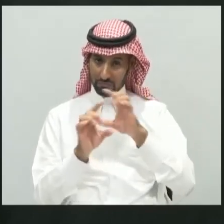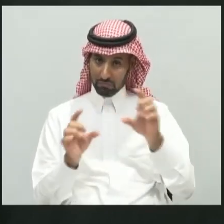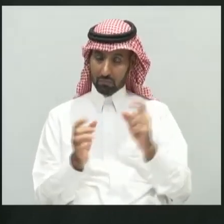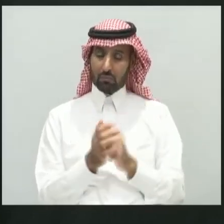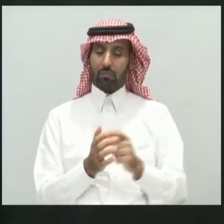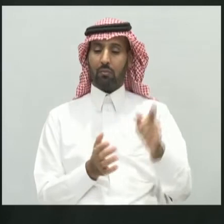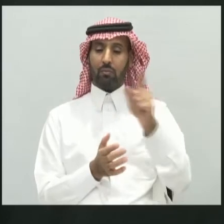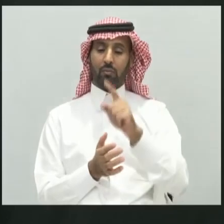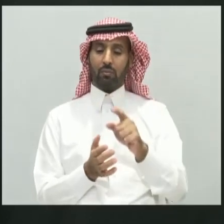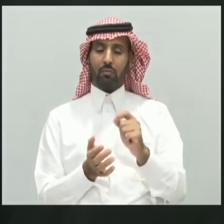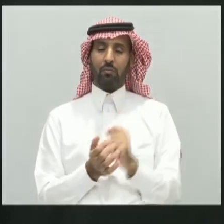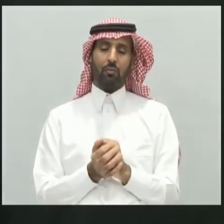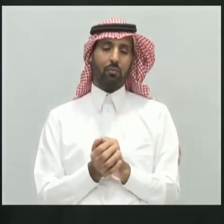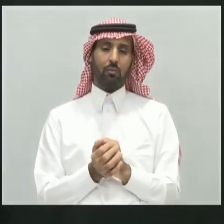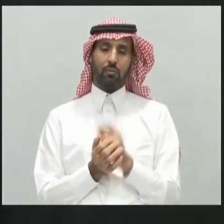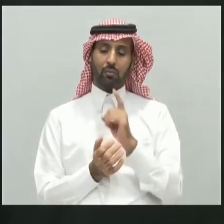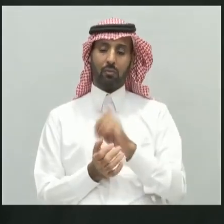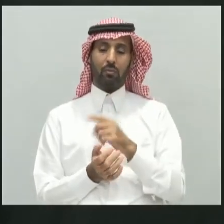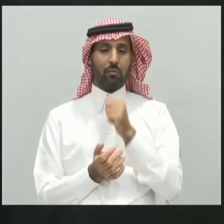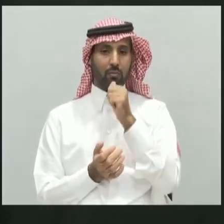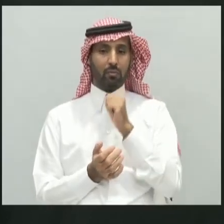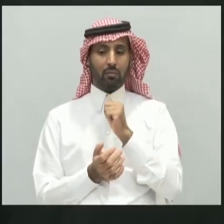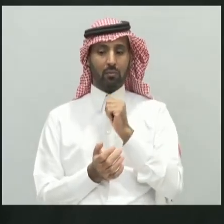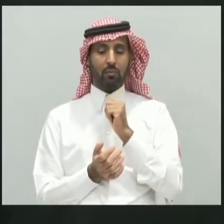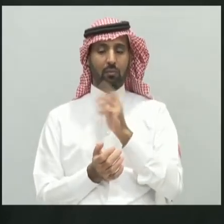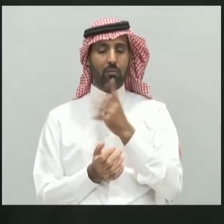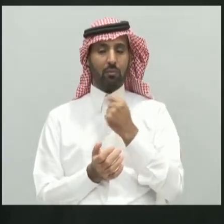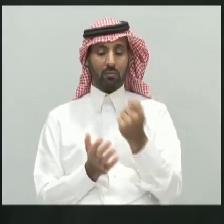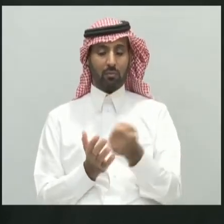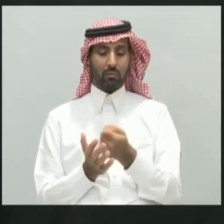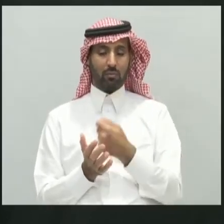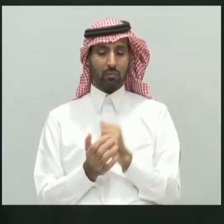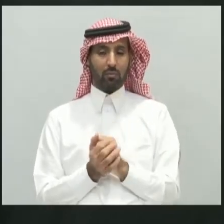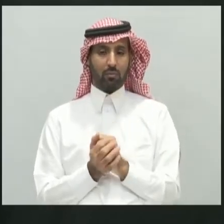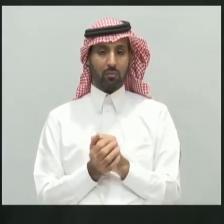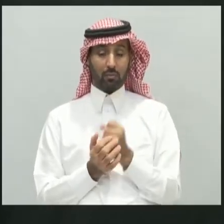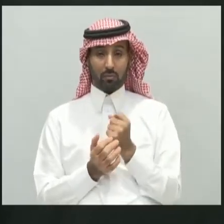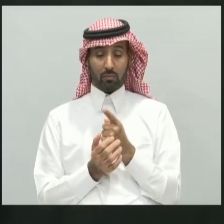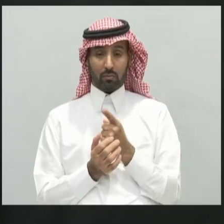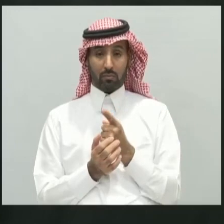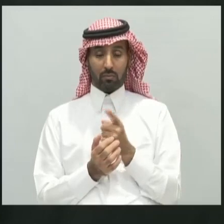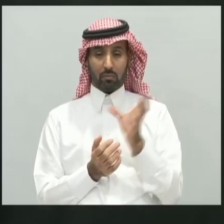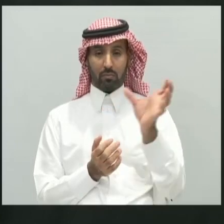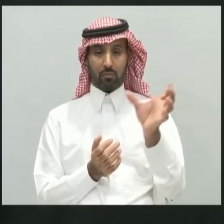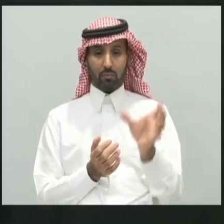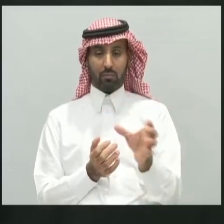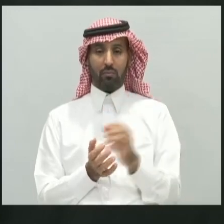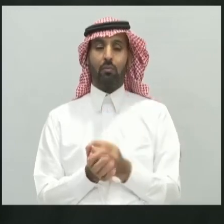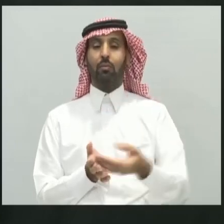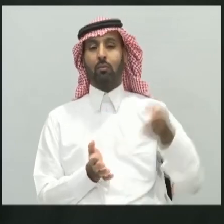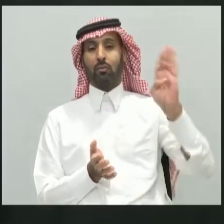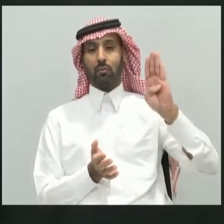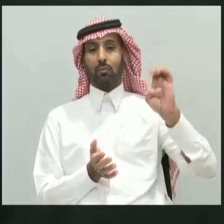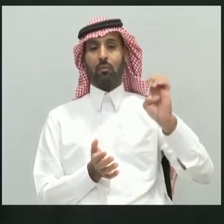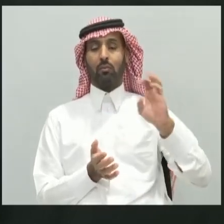questions, how to write the negative. Also, we learned how to use be